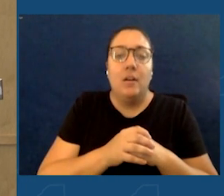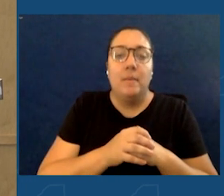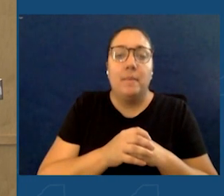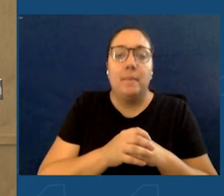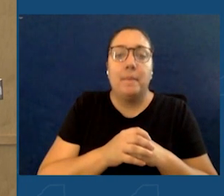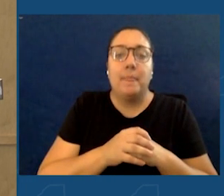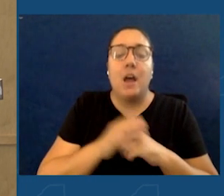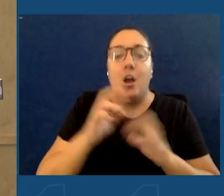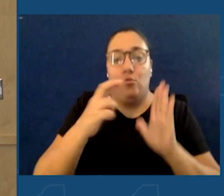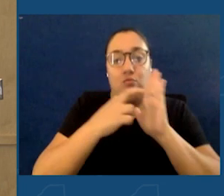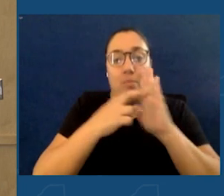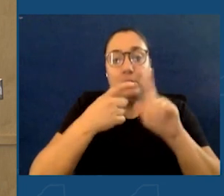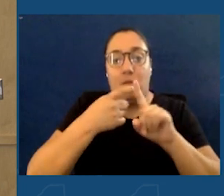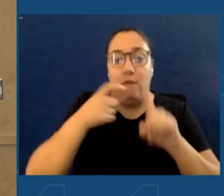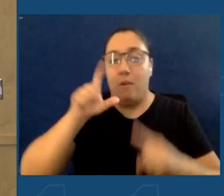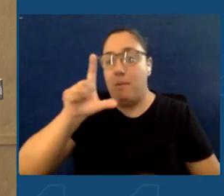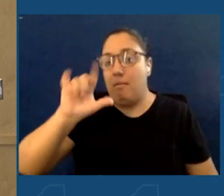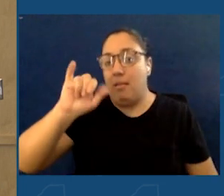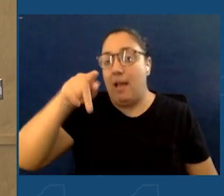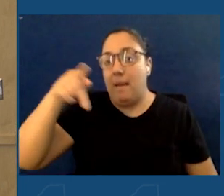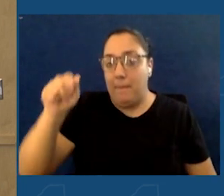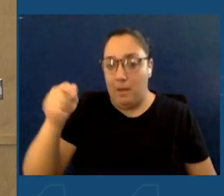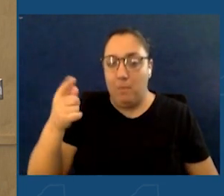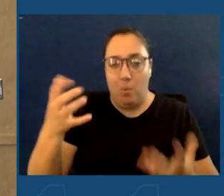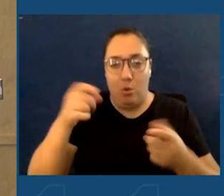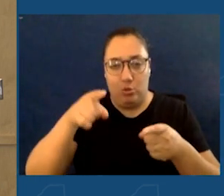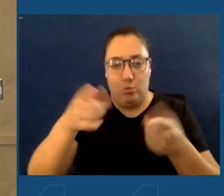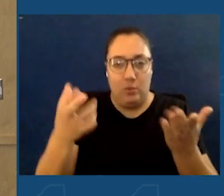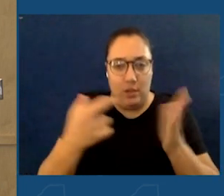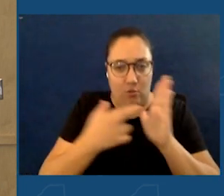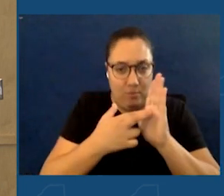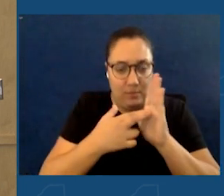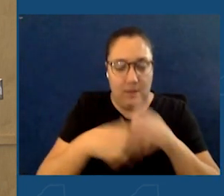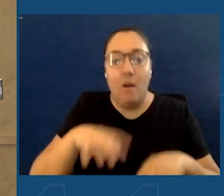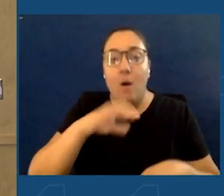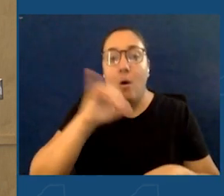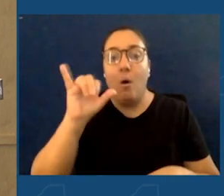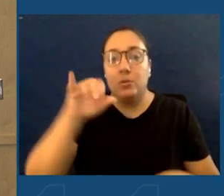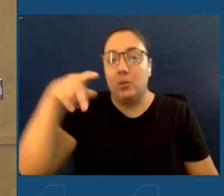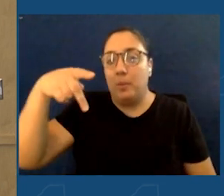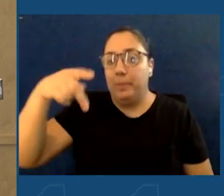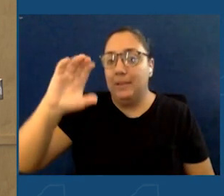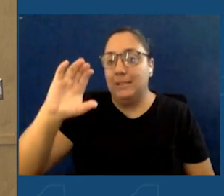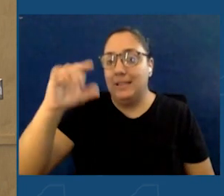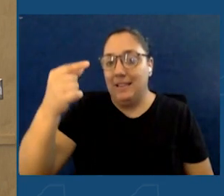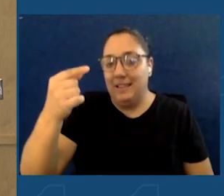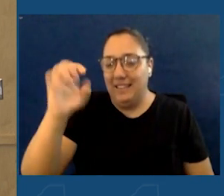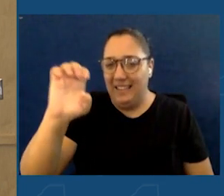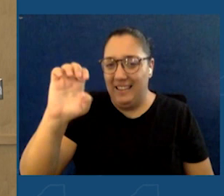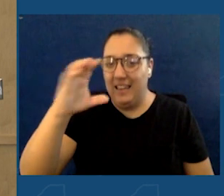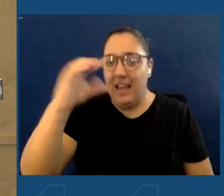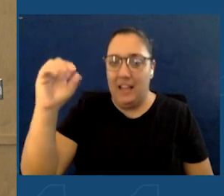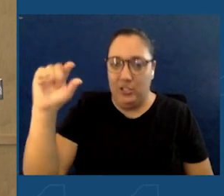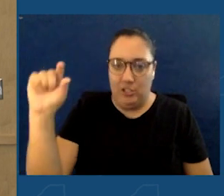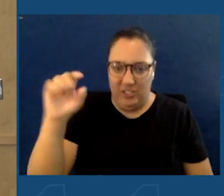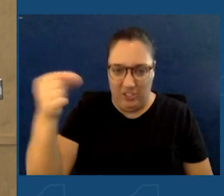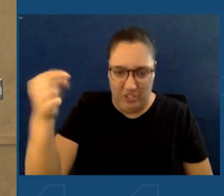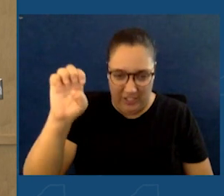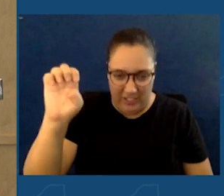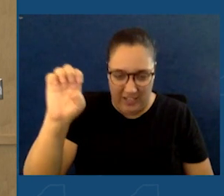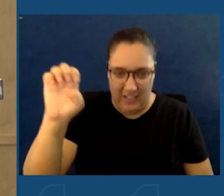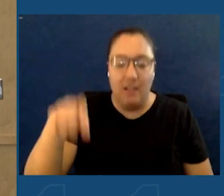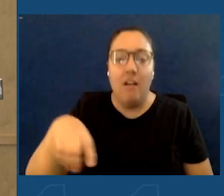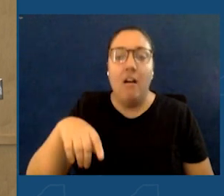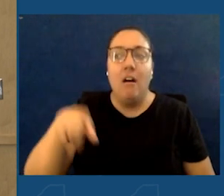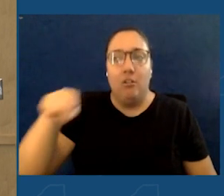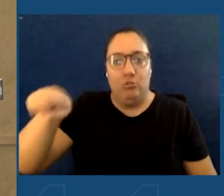We wanted to have you in person here, and also representatives from PCE&G as well, and as well as many state agency members and